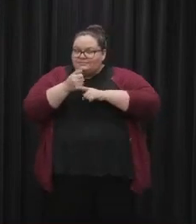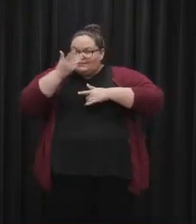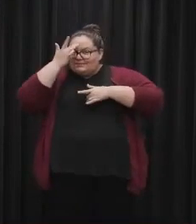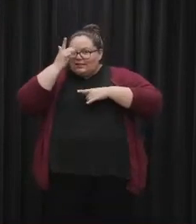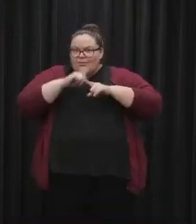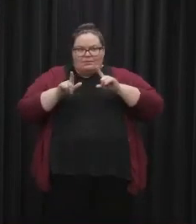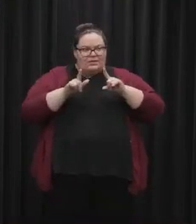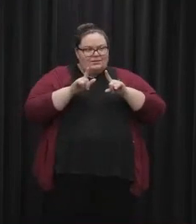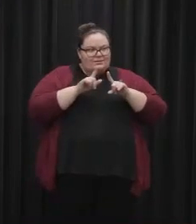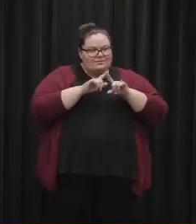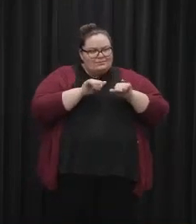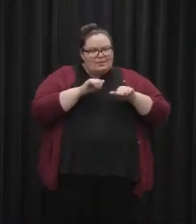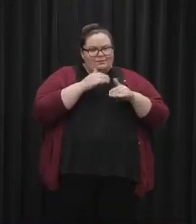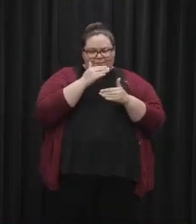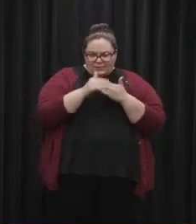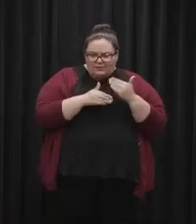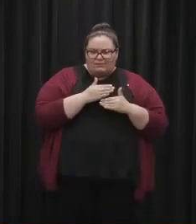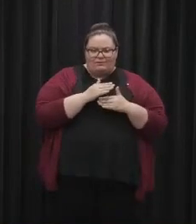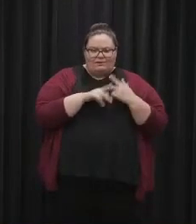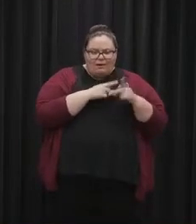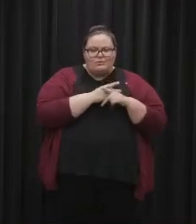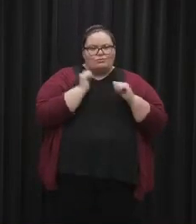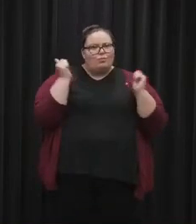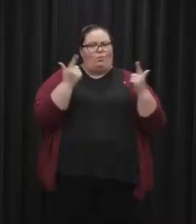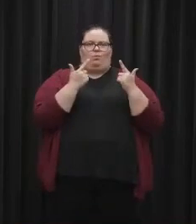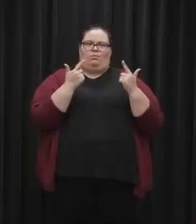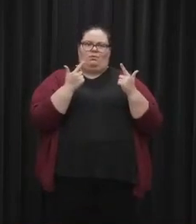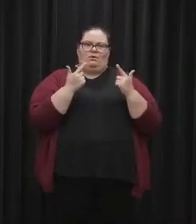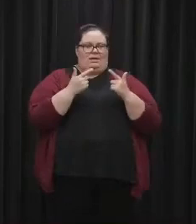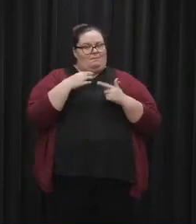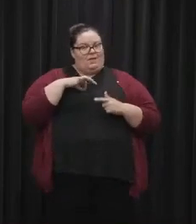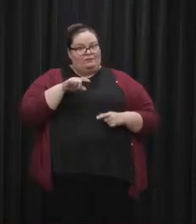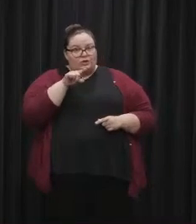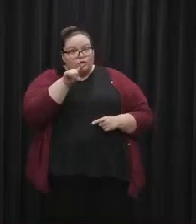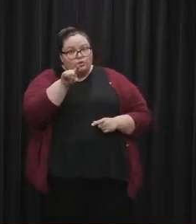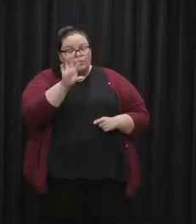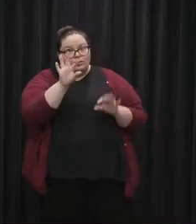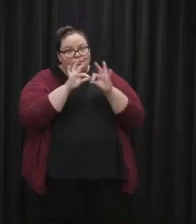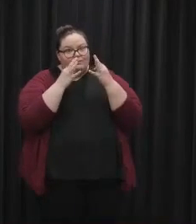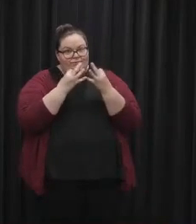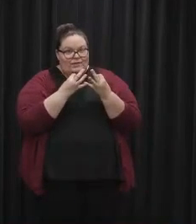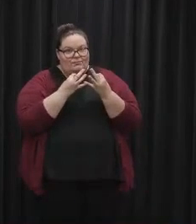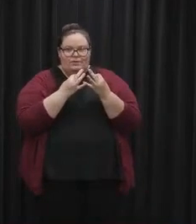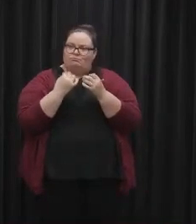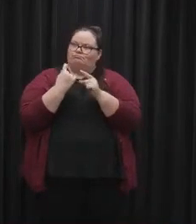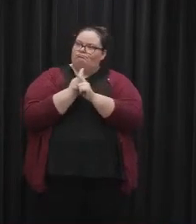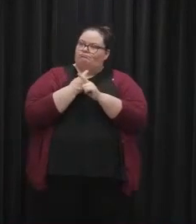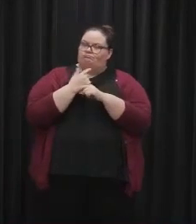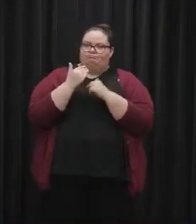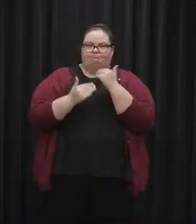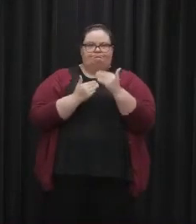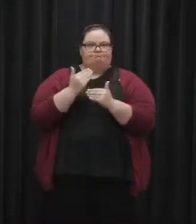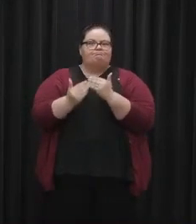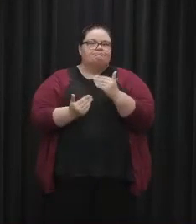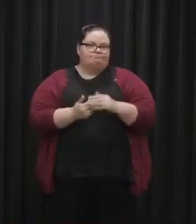us. It's self-interested too. It's to the benefits of ourselves and our families that we do the right thing at this